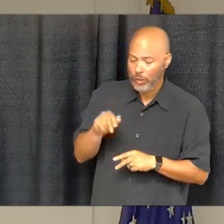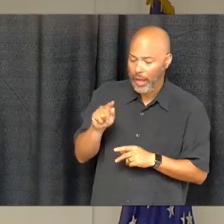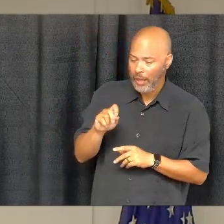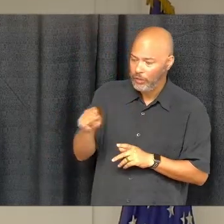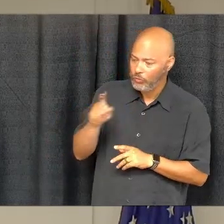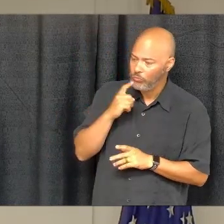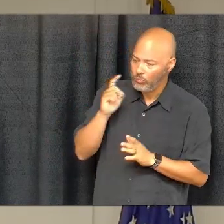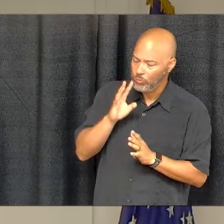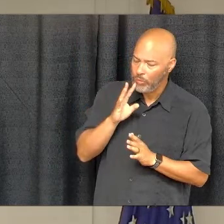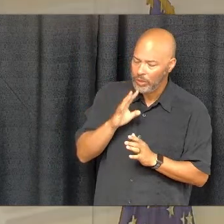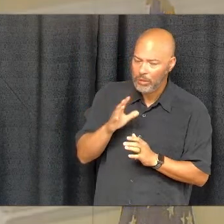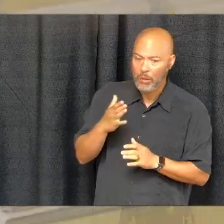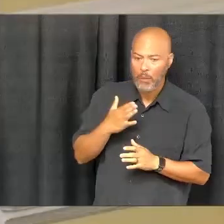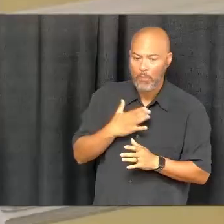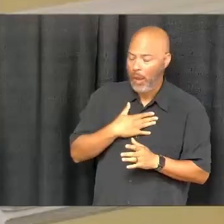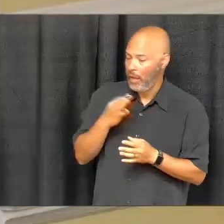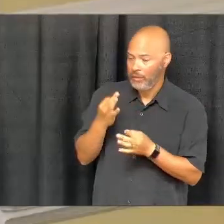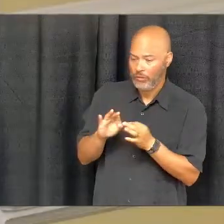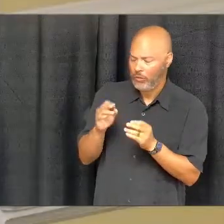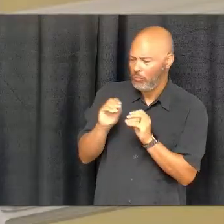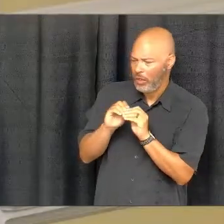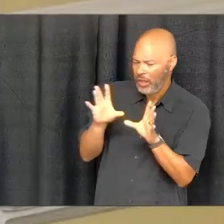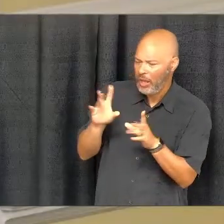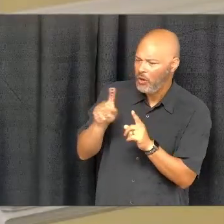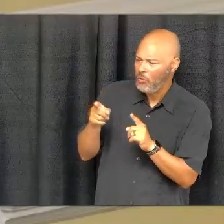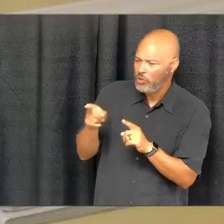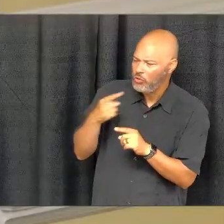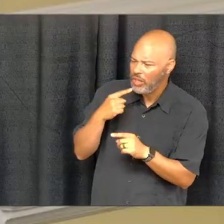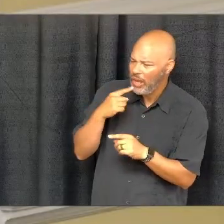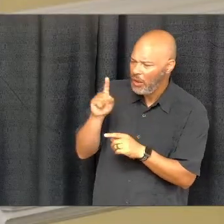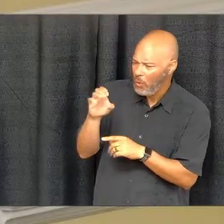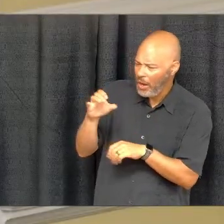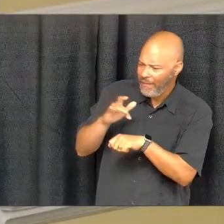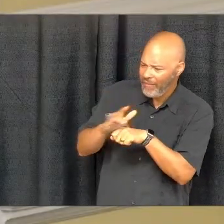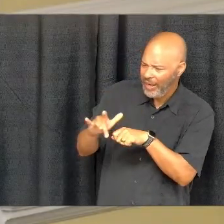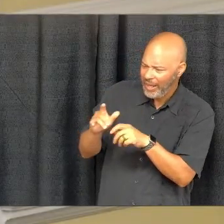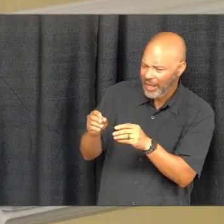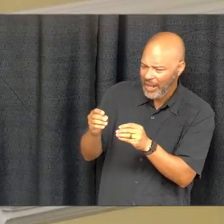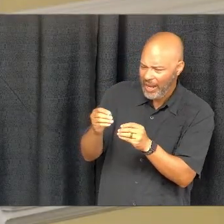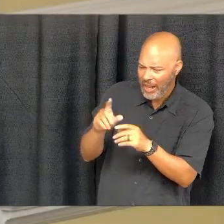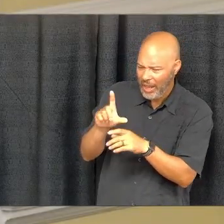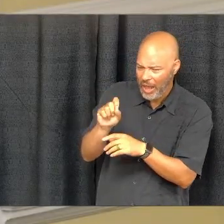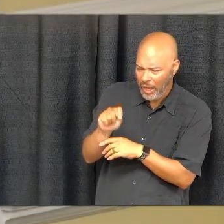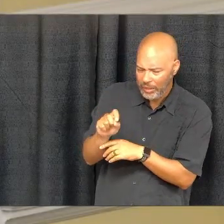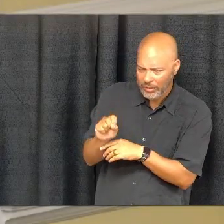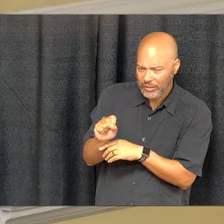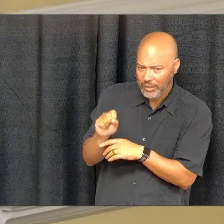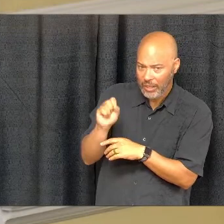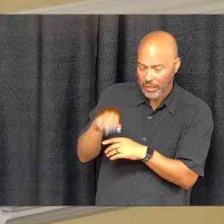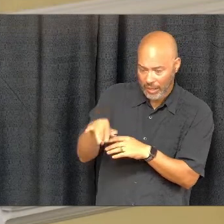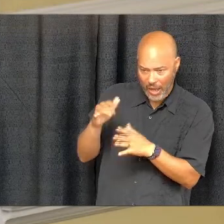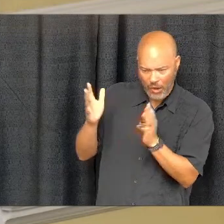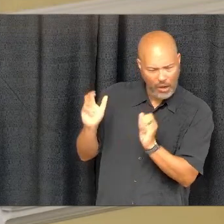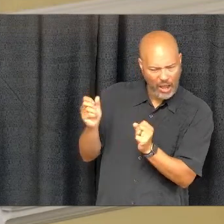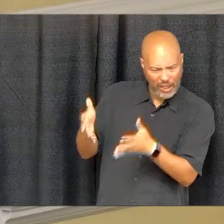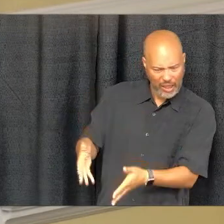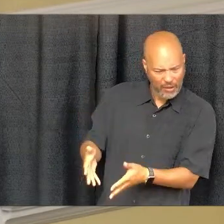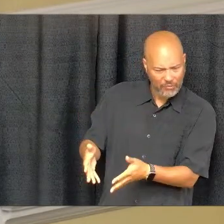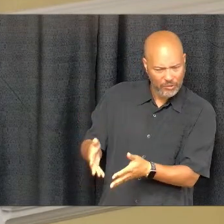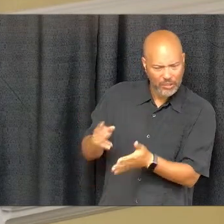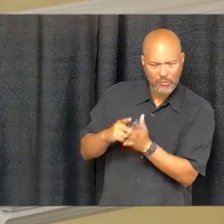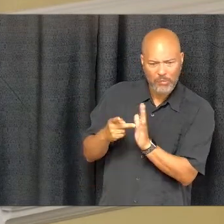recognized. Mine is just a point of clarity. When you say there's 100 vacant lots, that means they're abandoned? That means